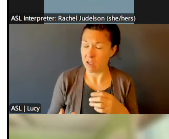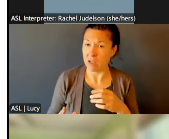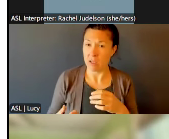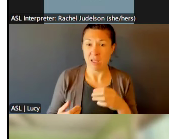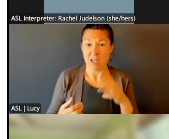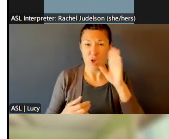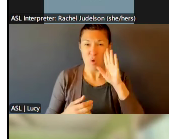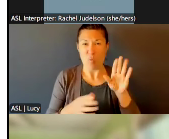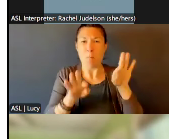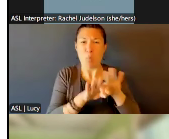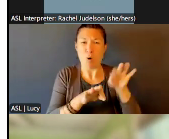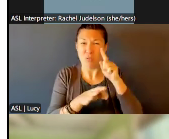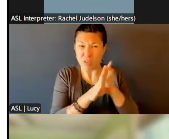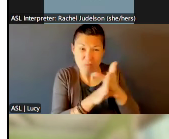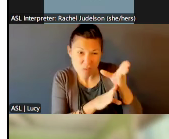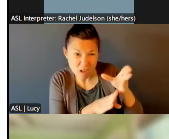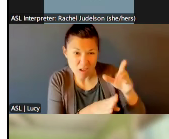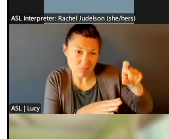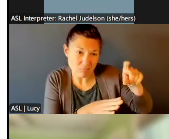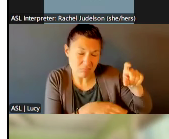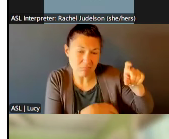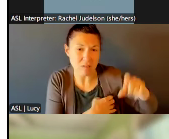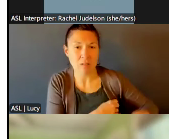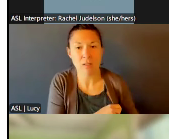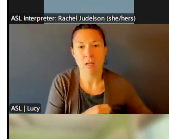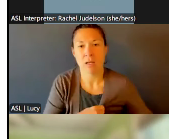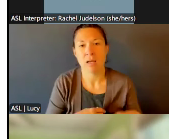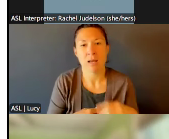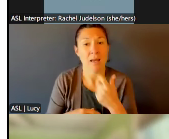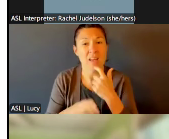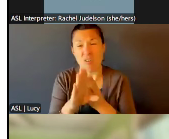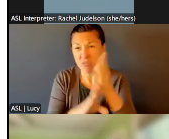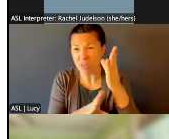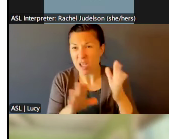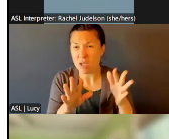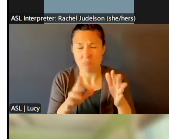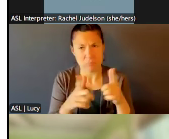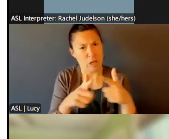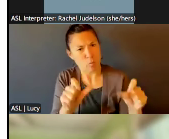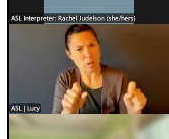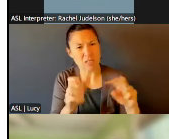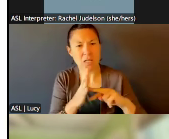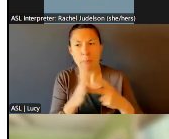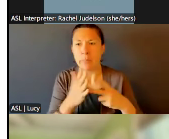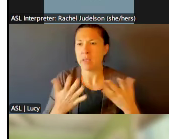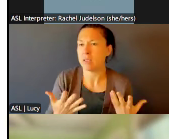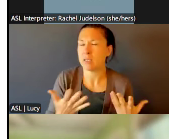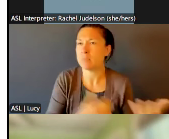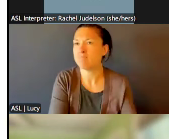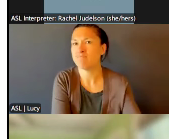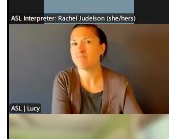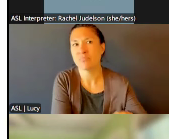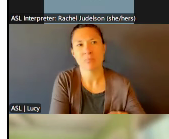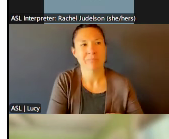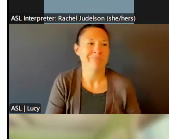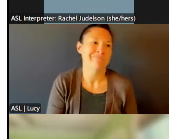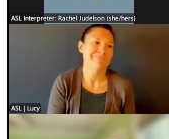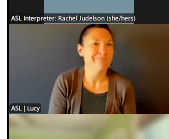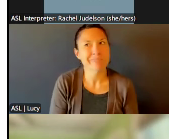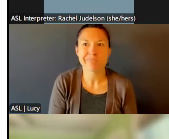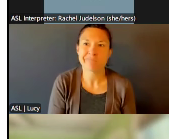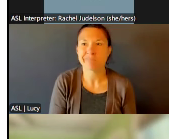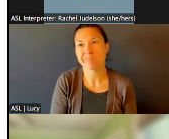linguistics? And by the field of linguistics, what we mean is really a broad